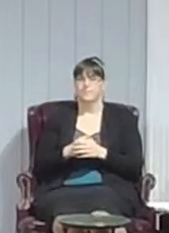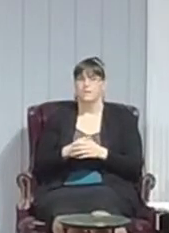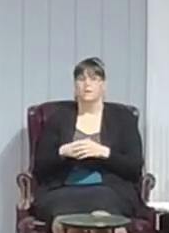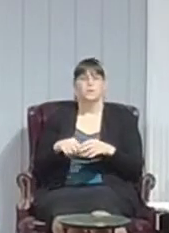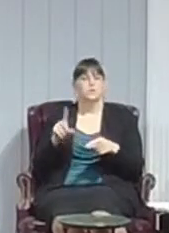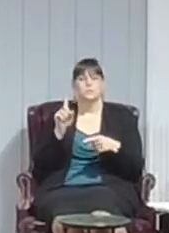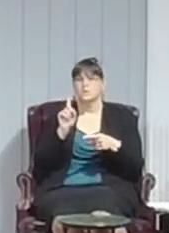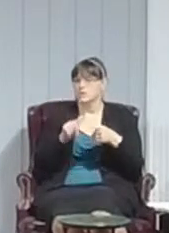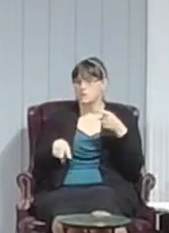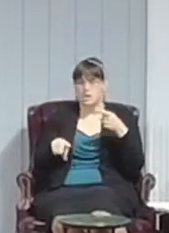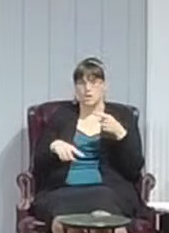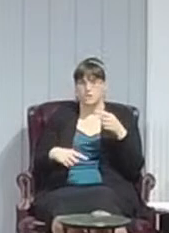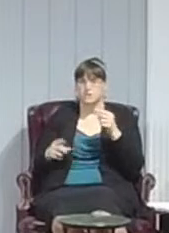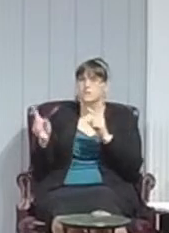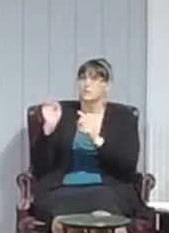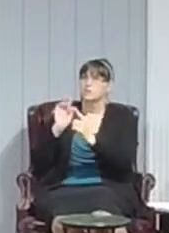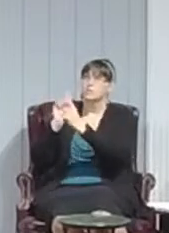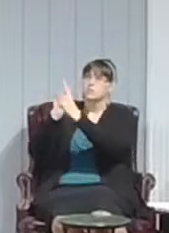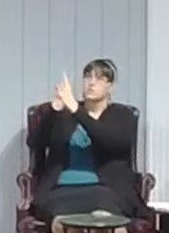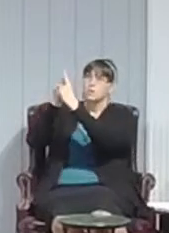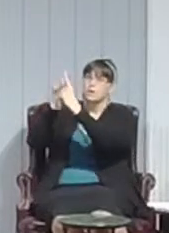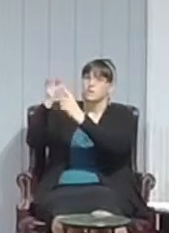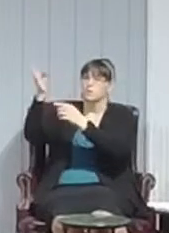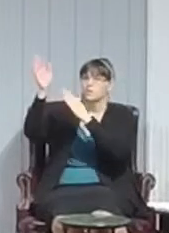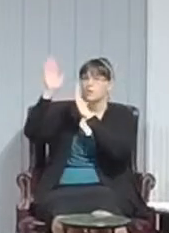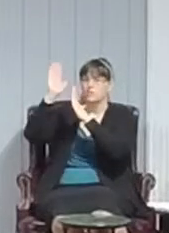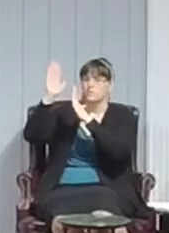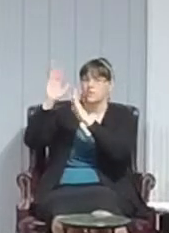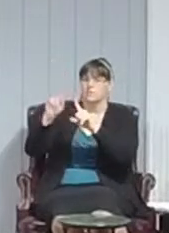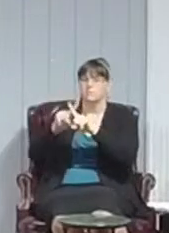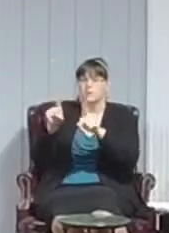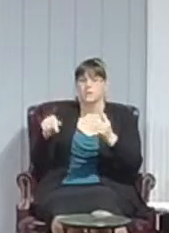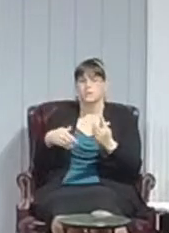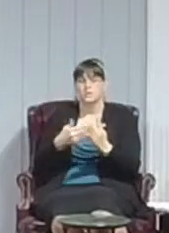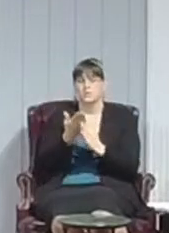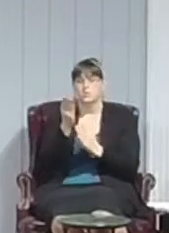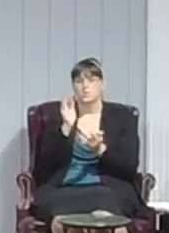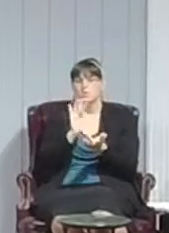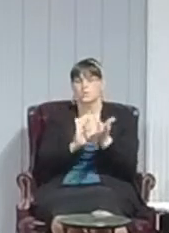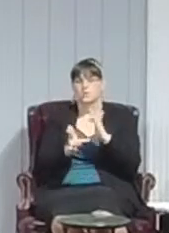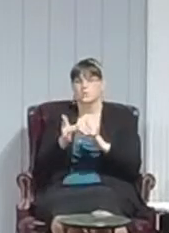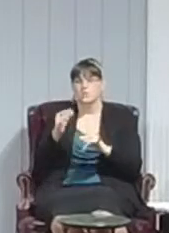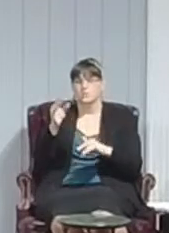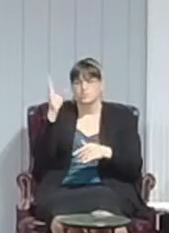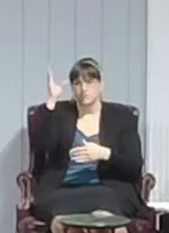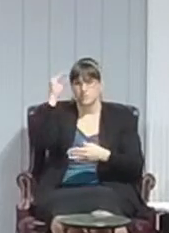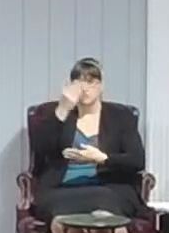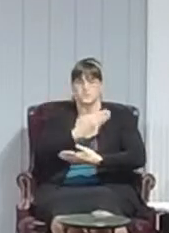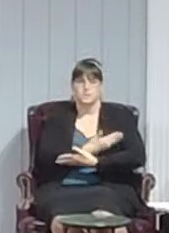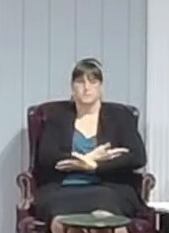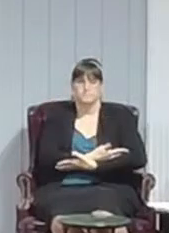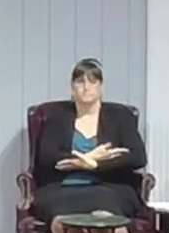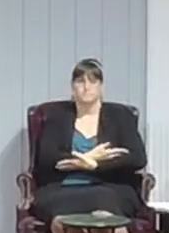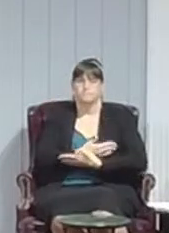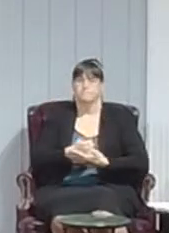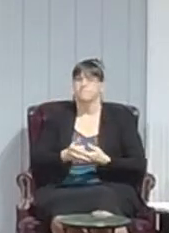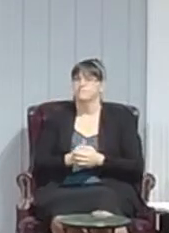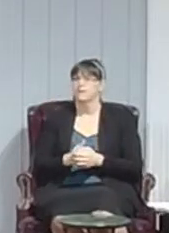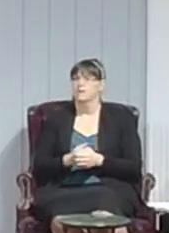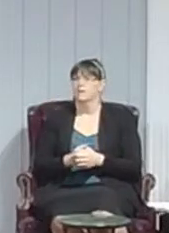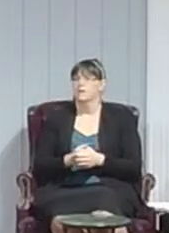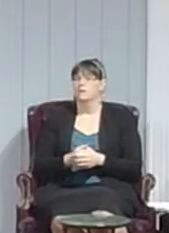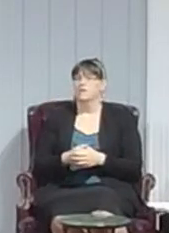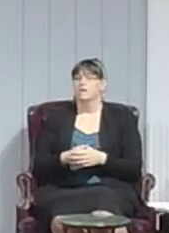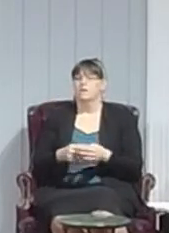You cannot get to God the Father except through God the Son. So there's that relationship. Notice, secondly, the importance of